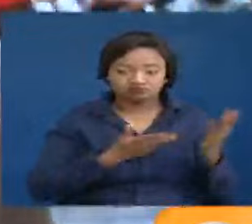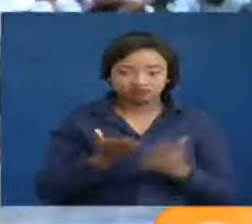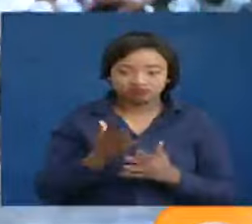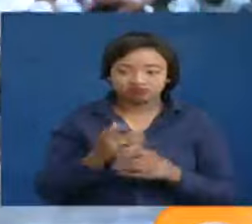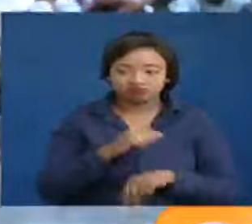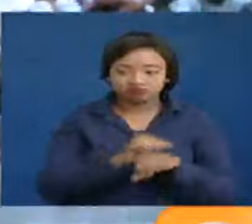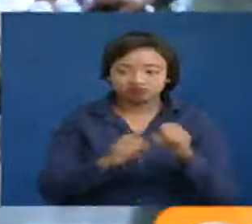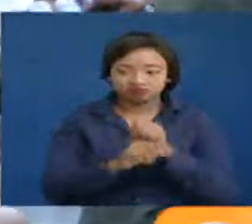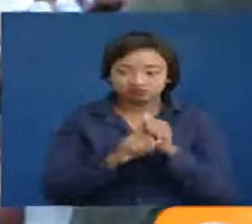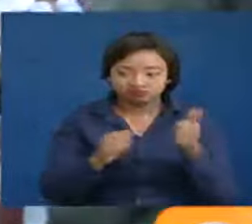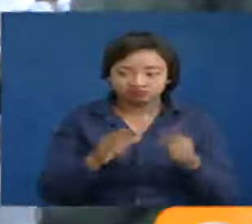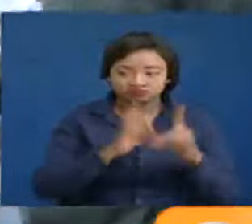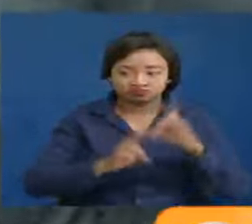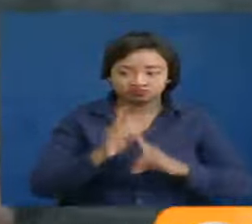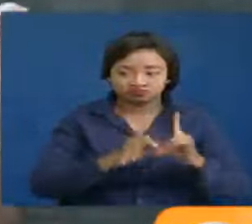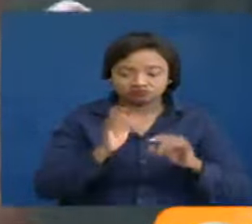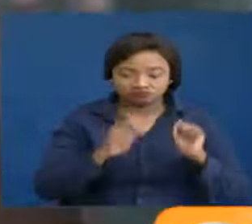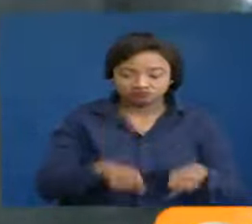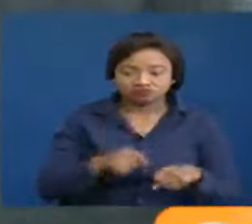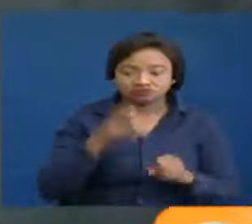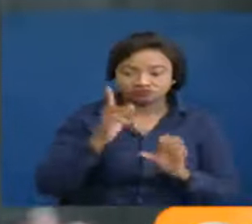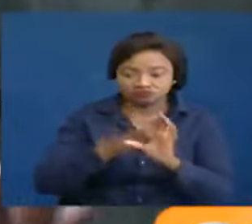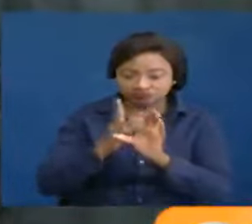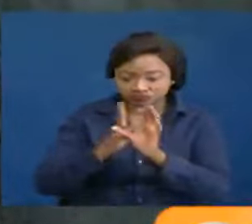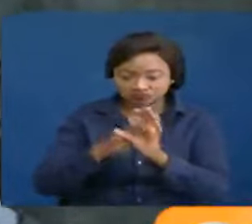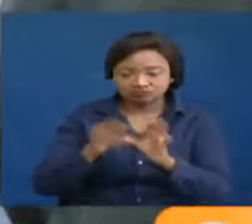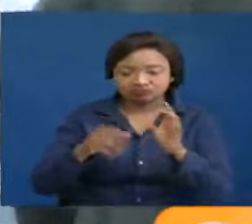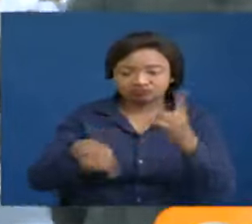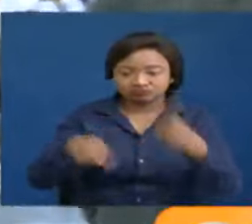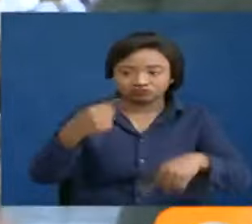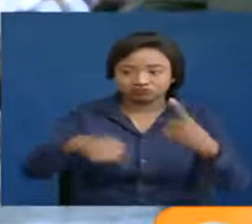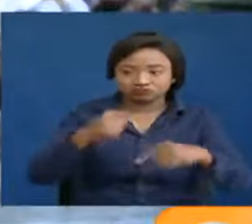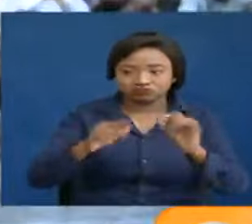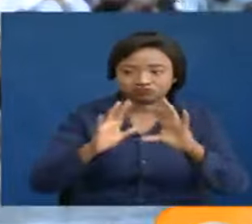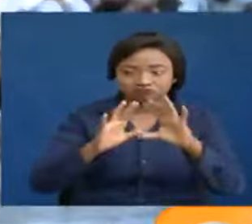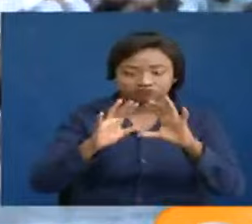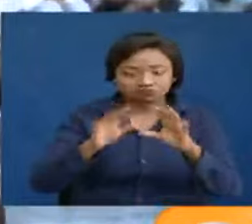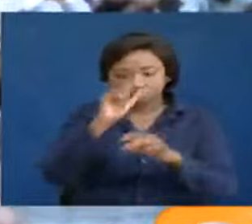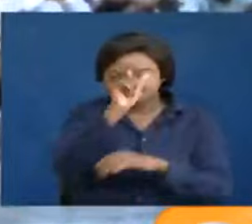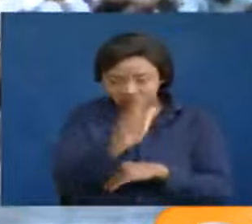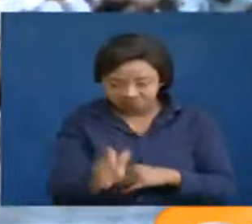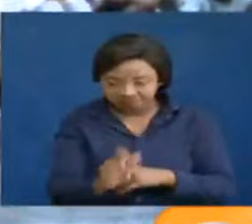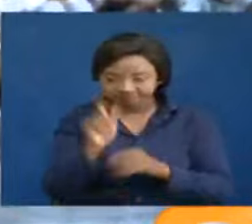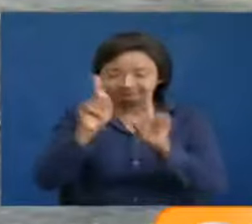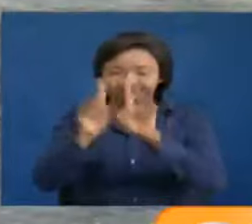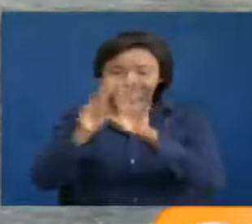become eligible for participation in competitions regionally and